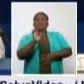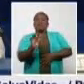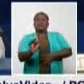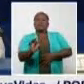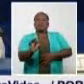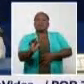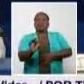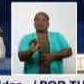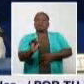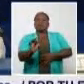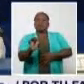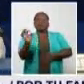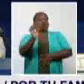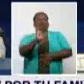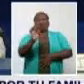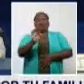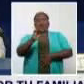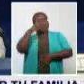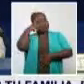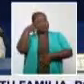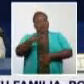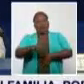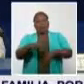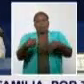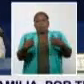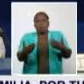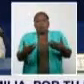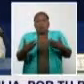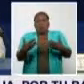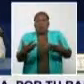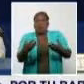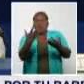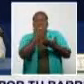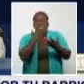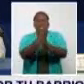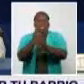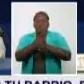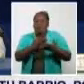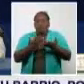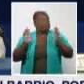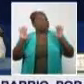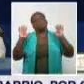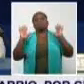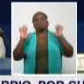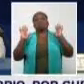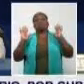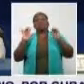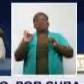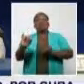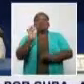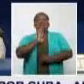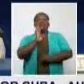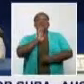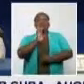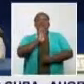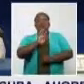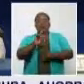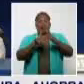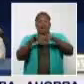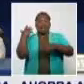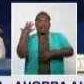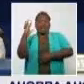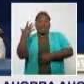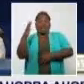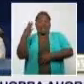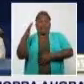epidemic, 93 people, or that is 5.3%, the source of the infection has not been